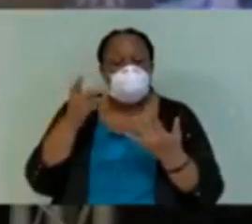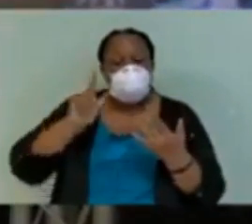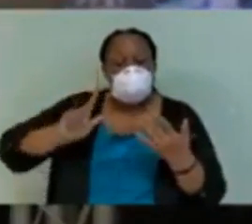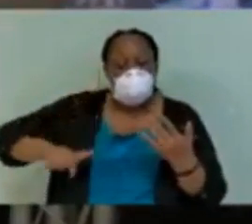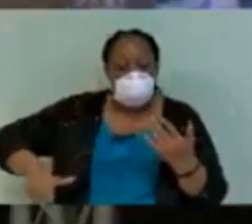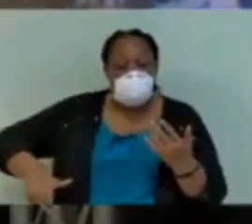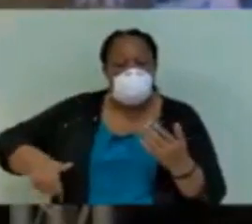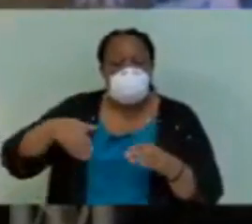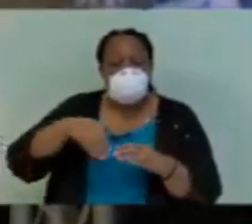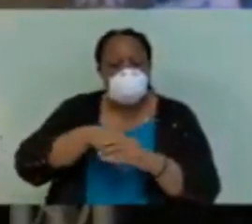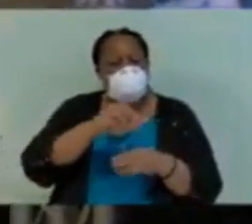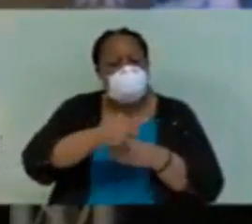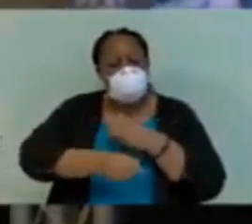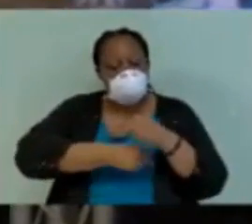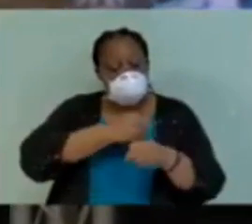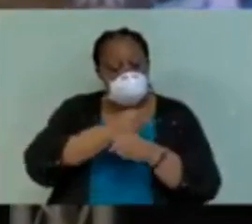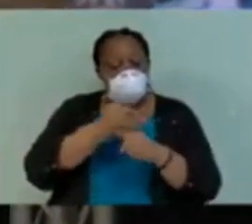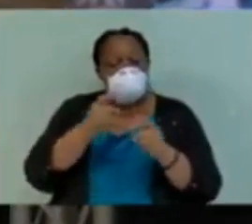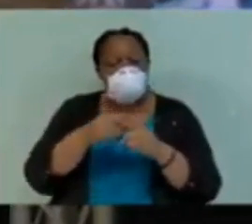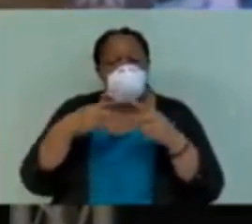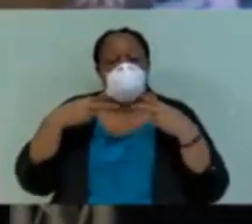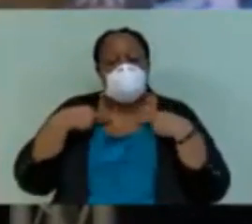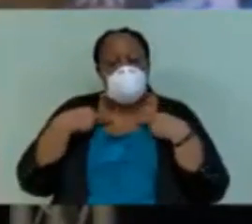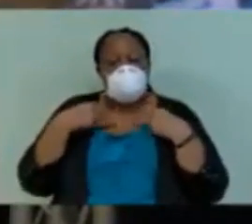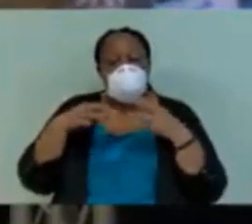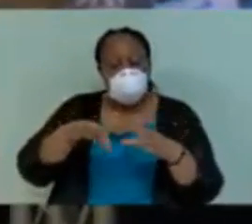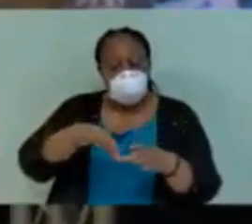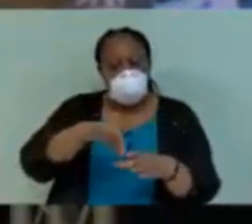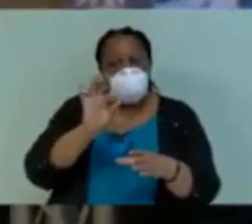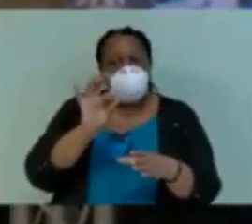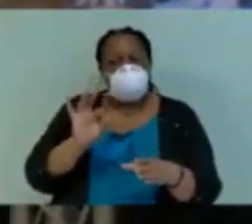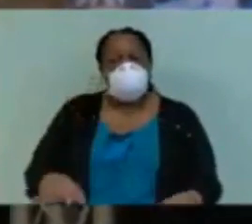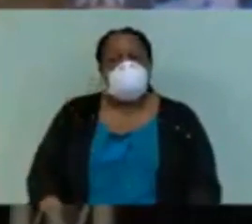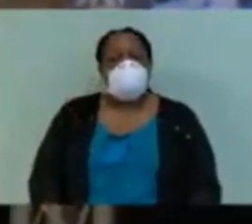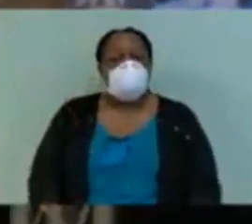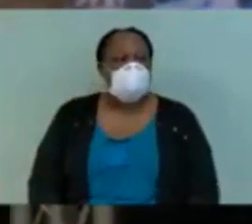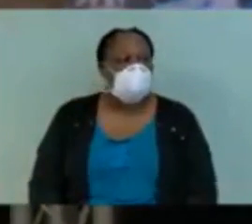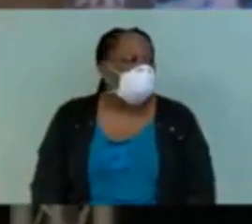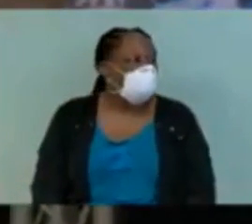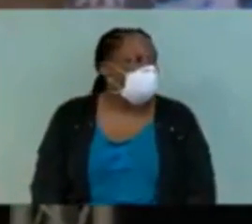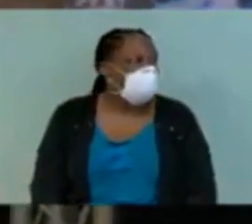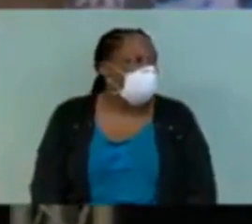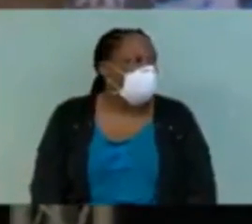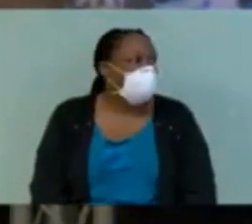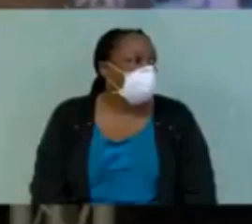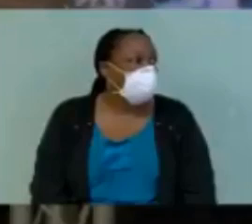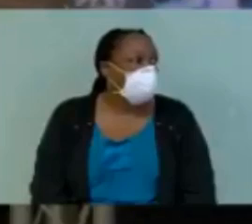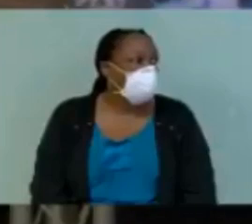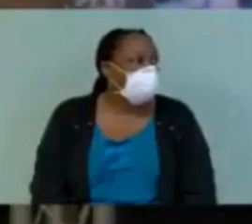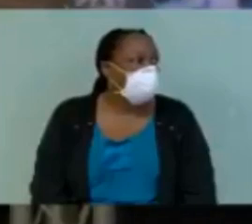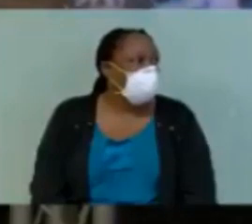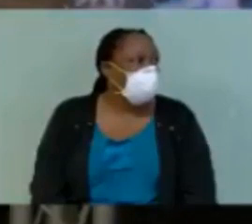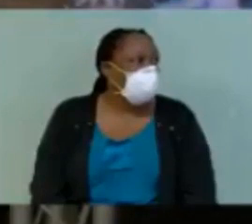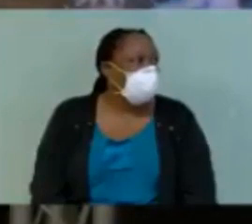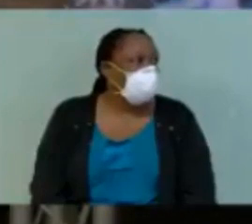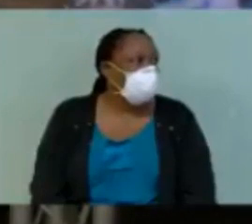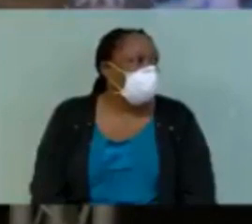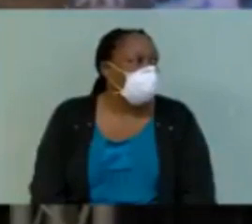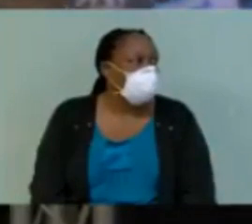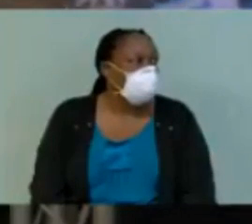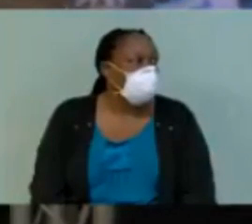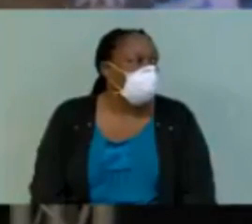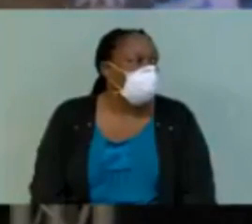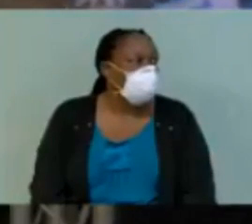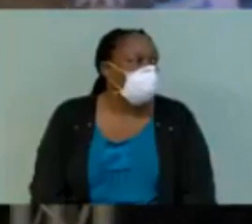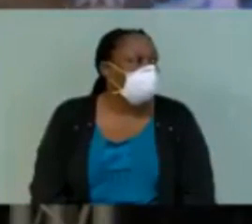beyond the 11th of August this year. And